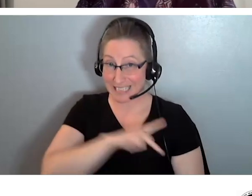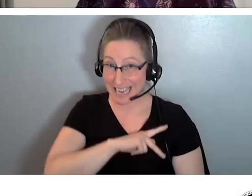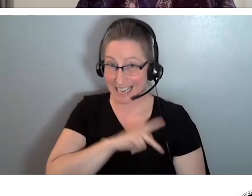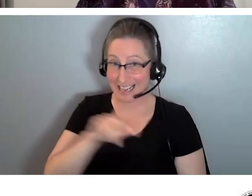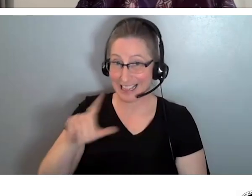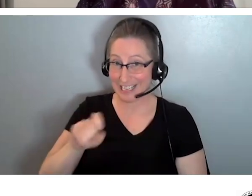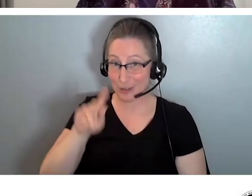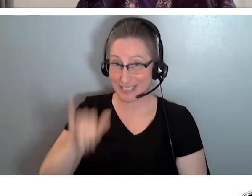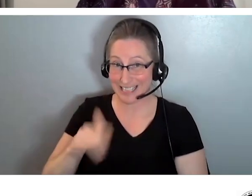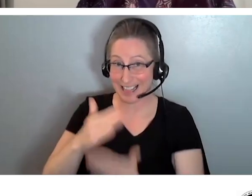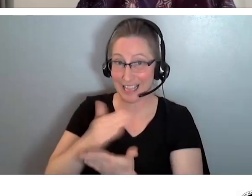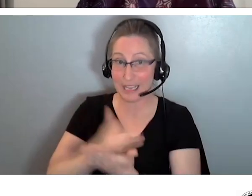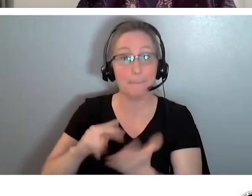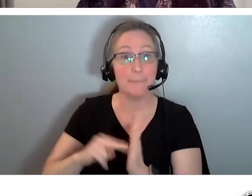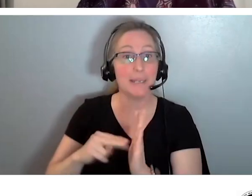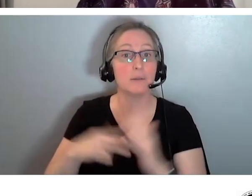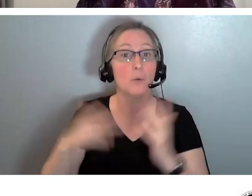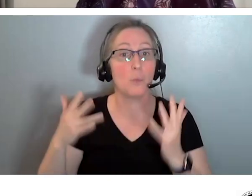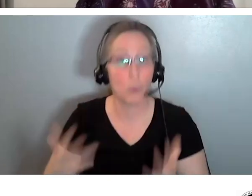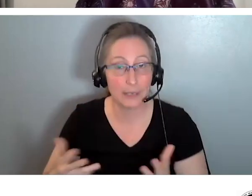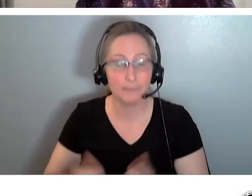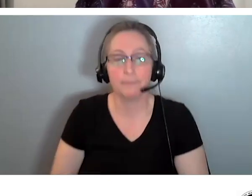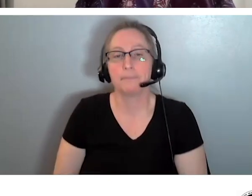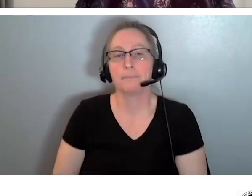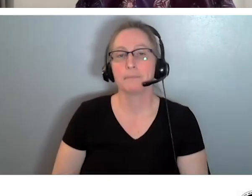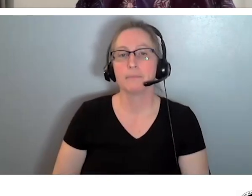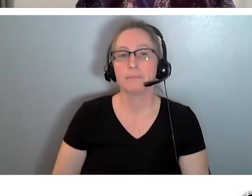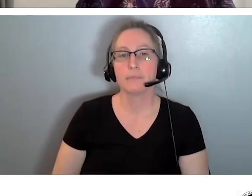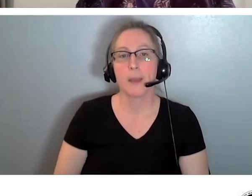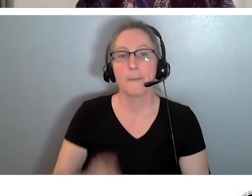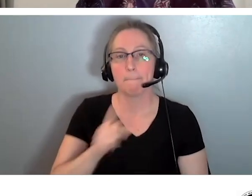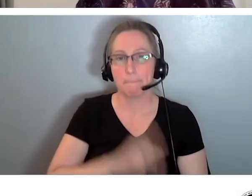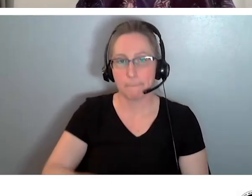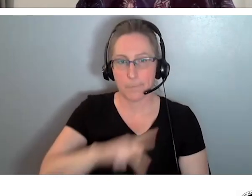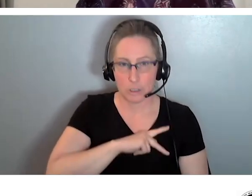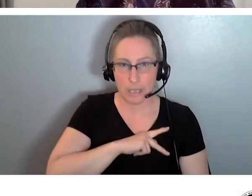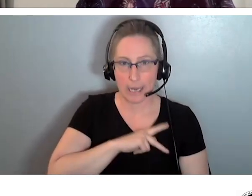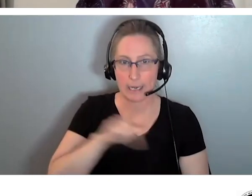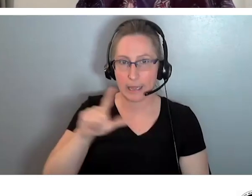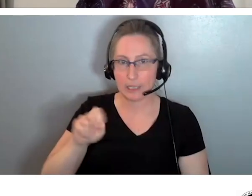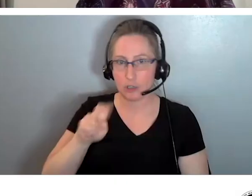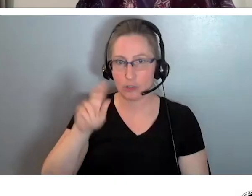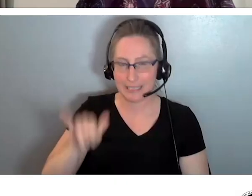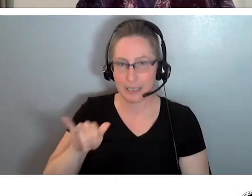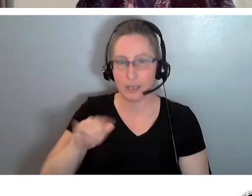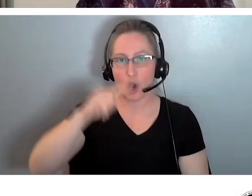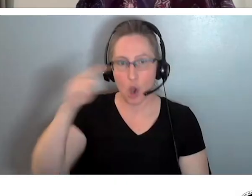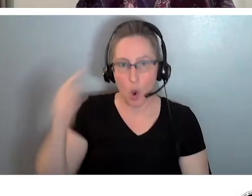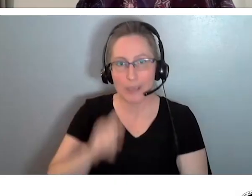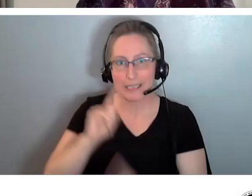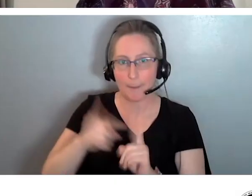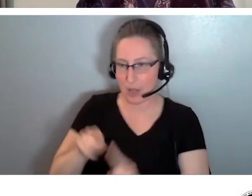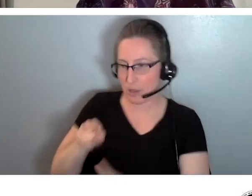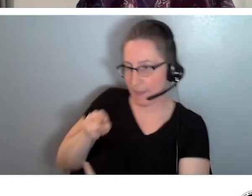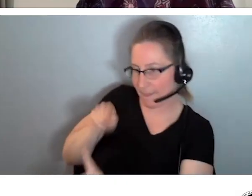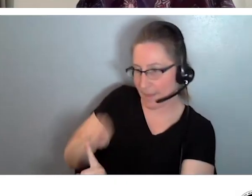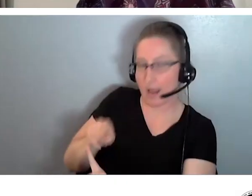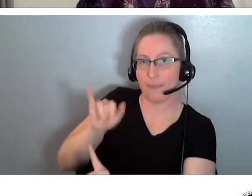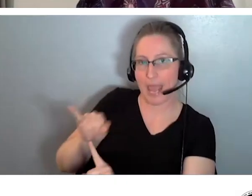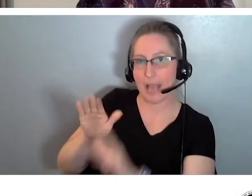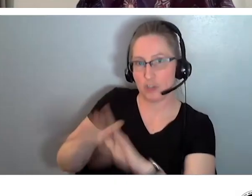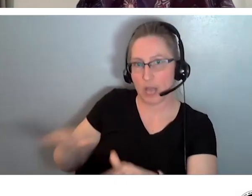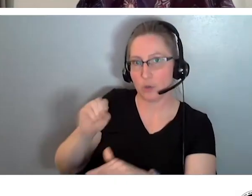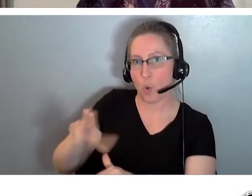Personalizing literacy lessons means this. Personalized literacy is always about the child